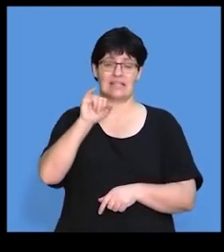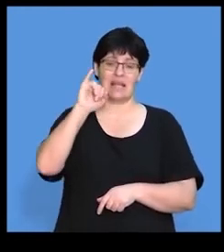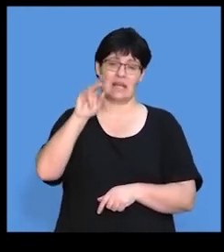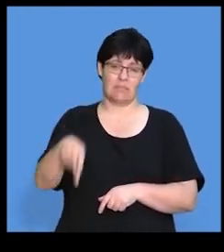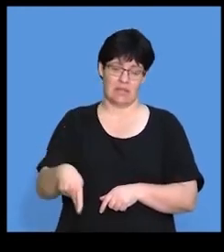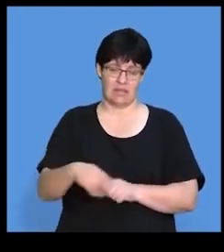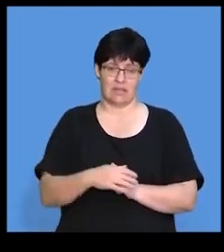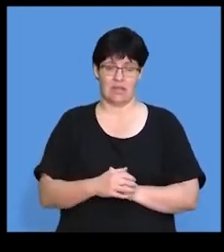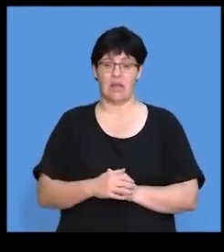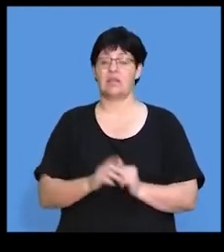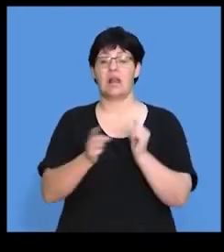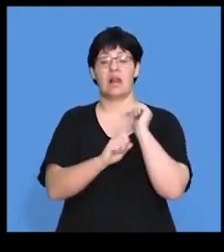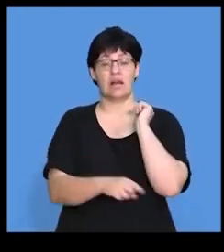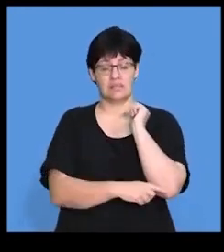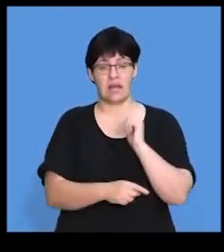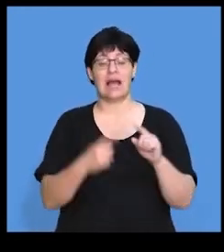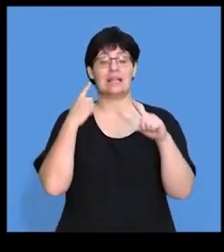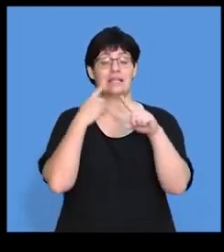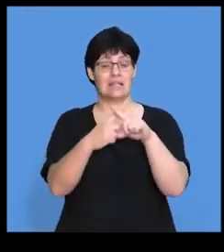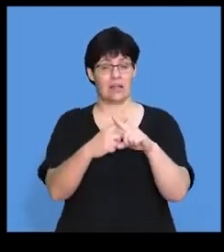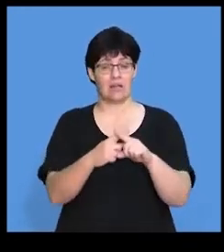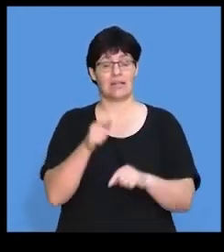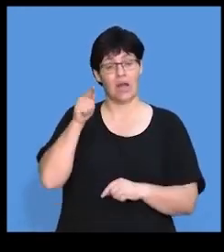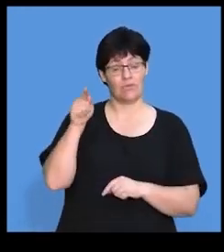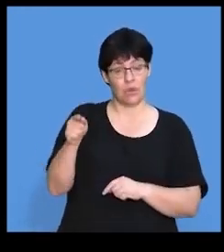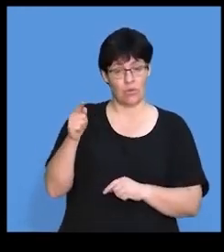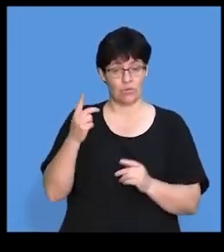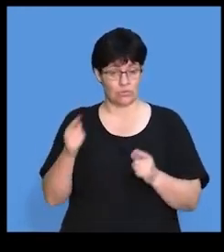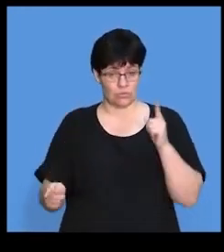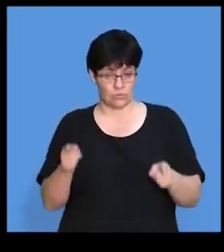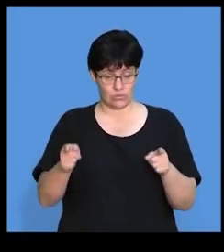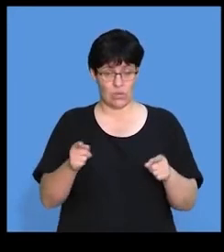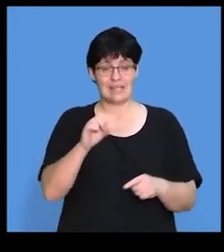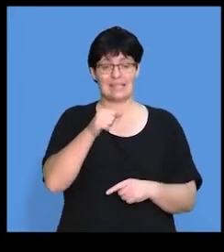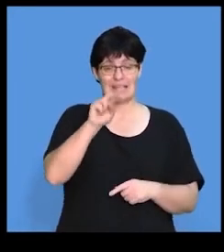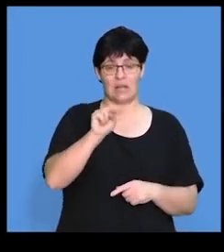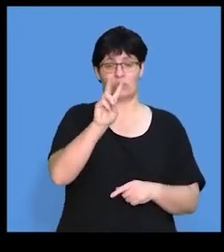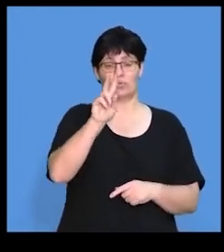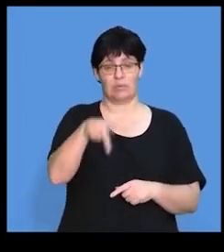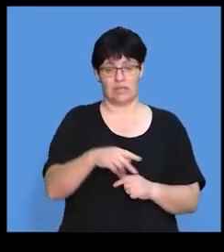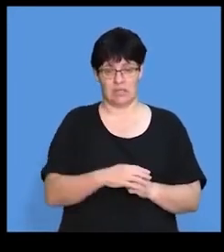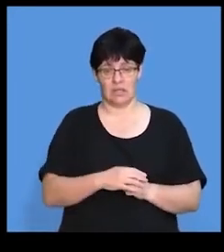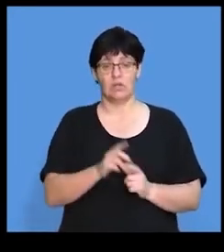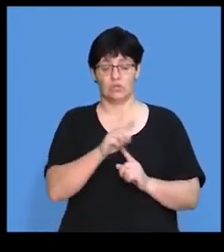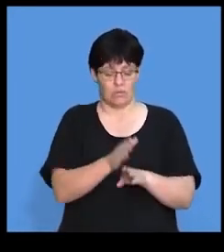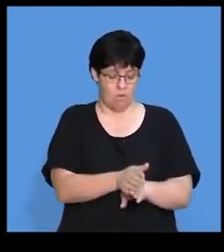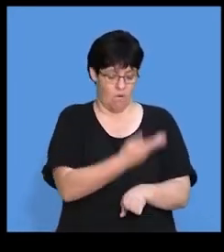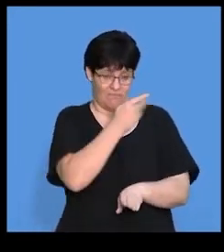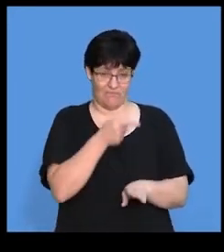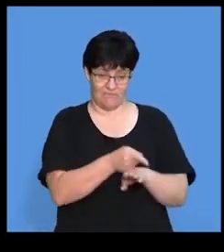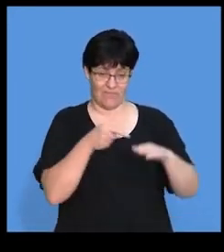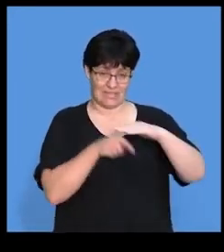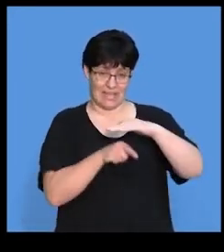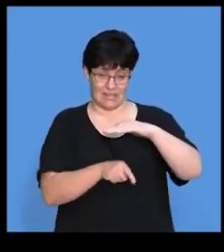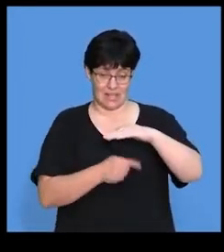p. And the last thing I'm going to do is multiply both sides by sine of 2p in order to get rid of